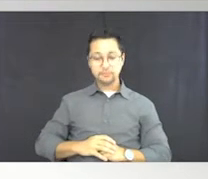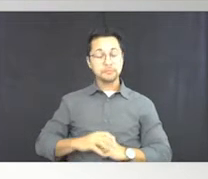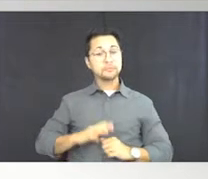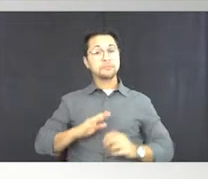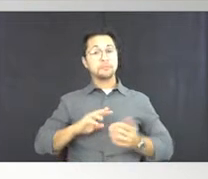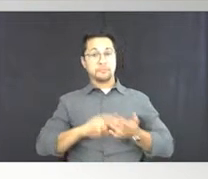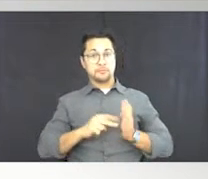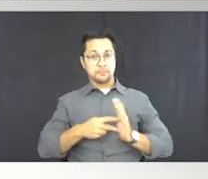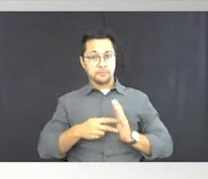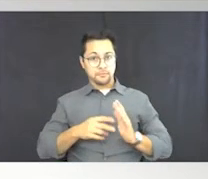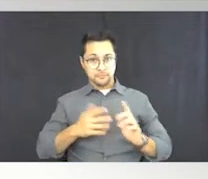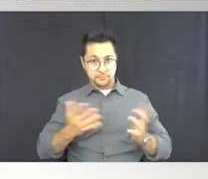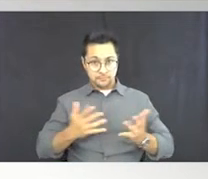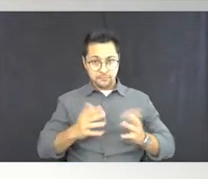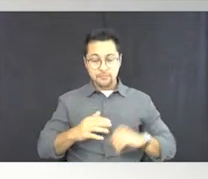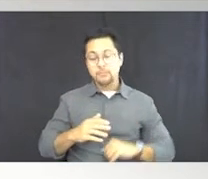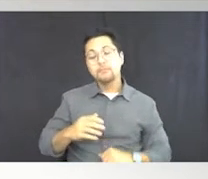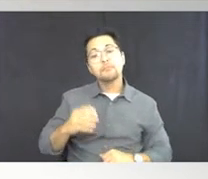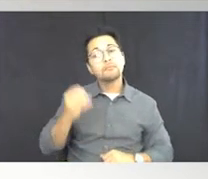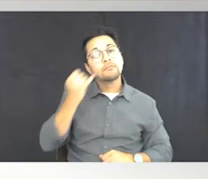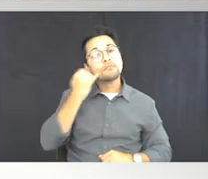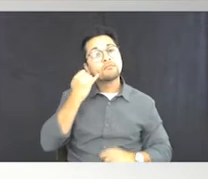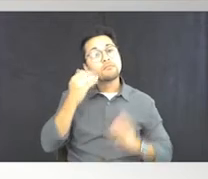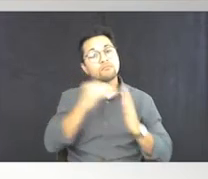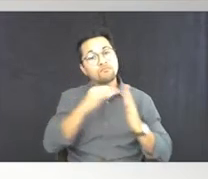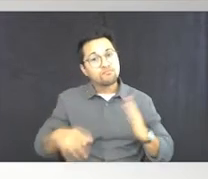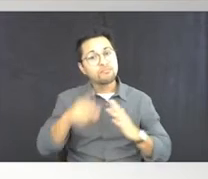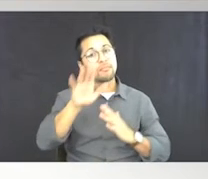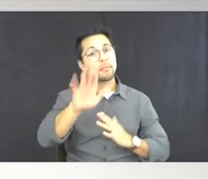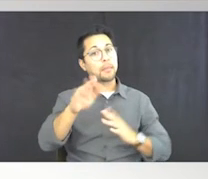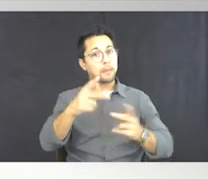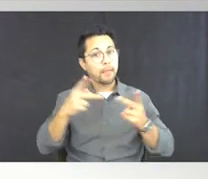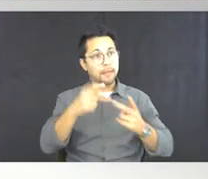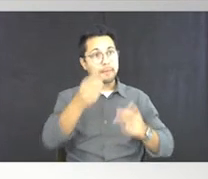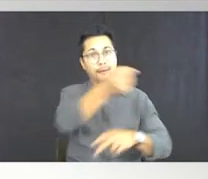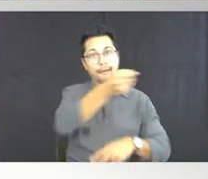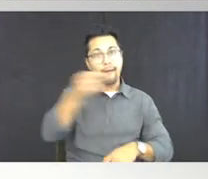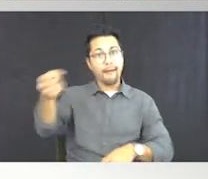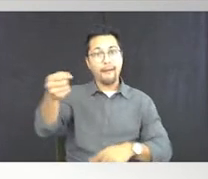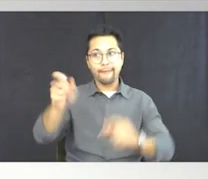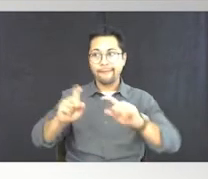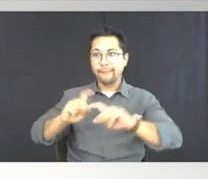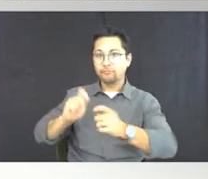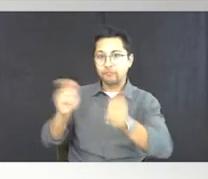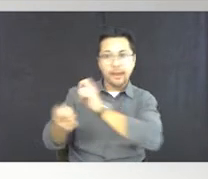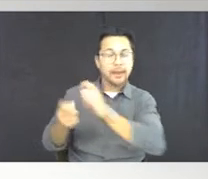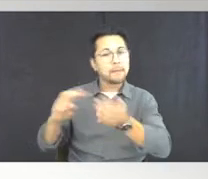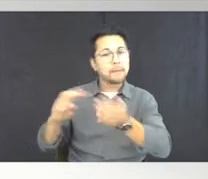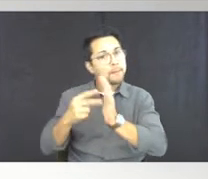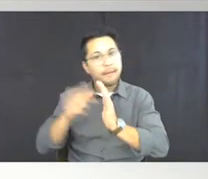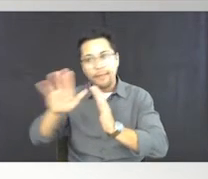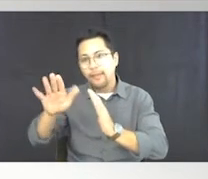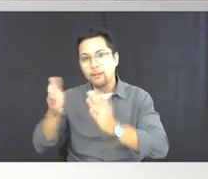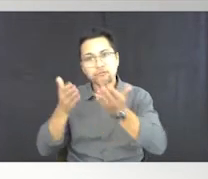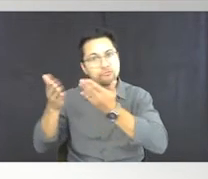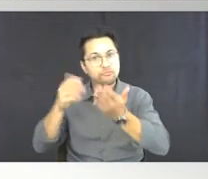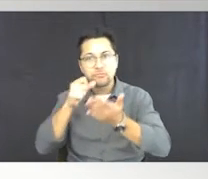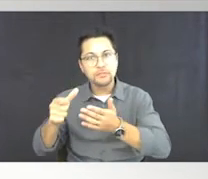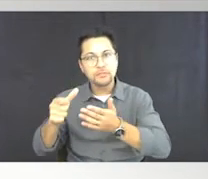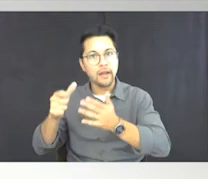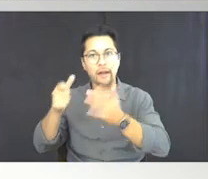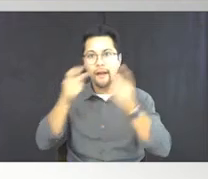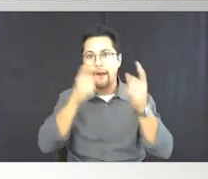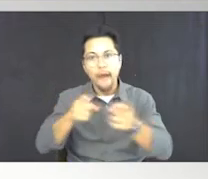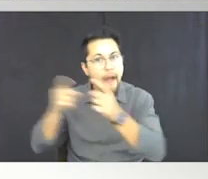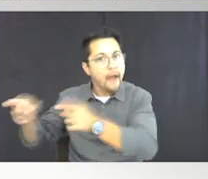Meaning, if the student has a change of placement, they're not receiving their services